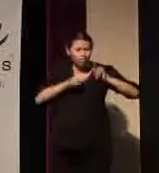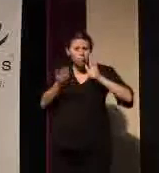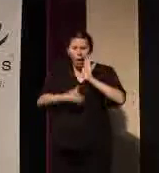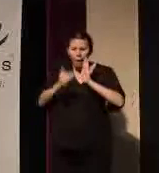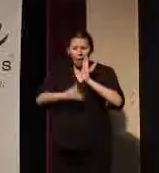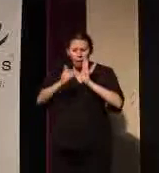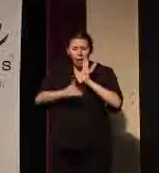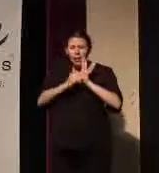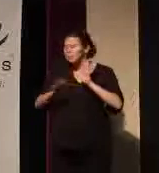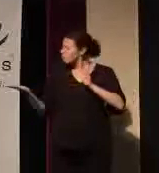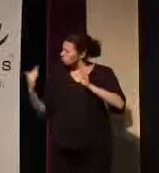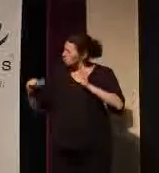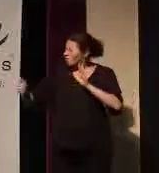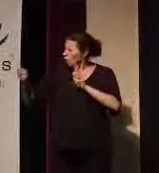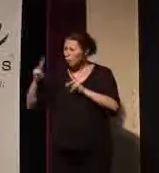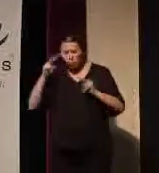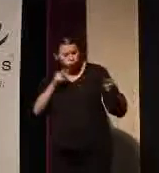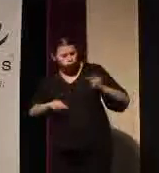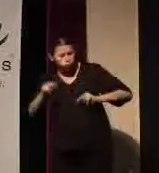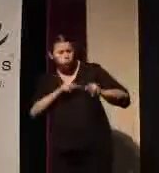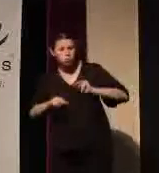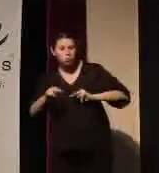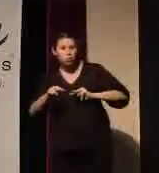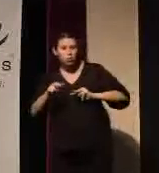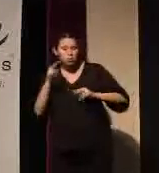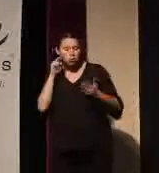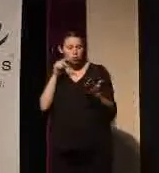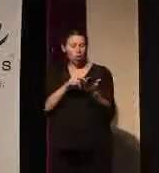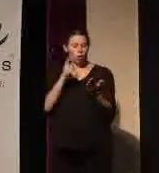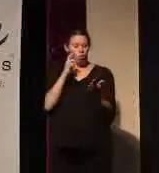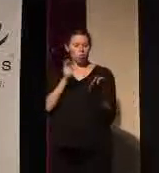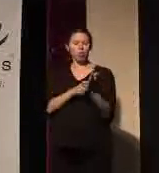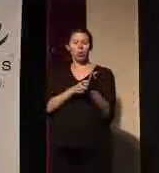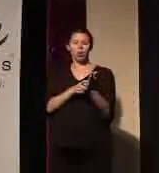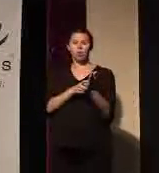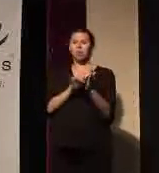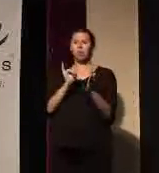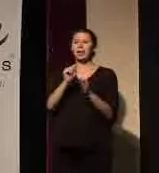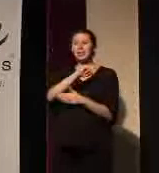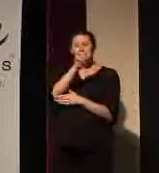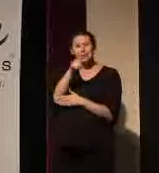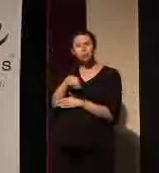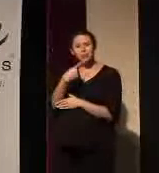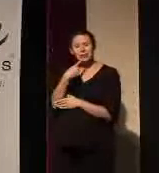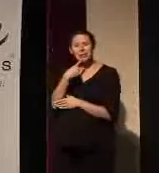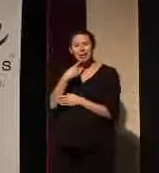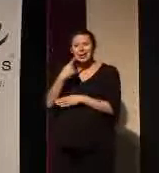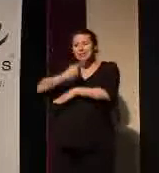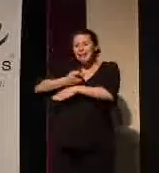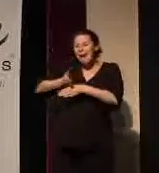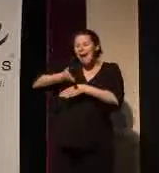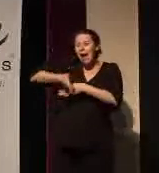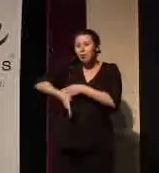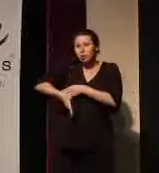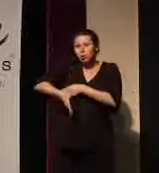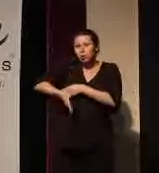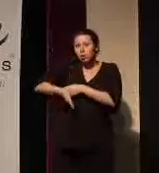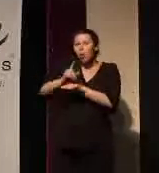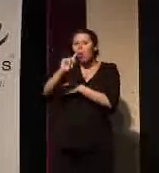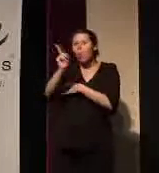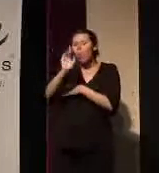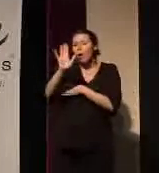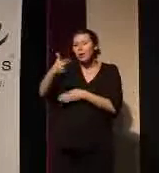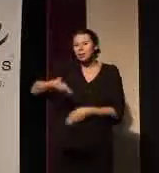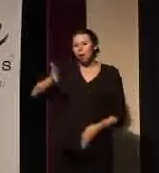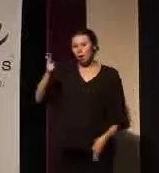that was very important, and that is that George Zimmerman indicated on videotape the day after the shooting where his gun was